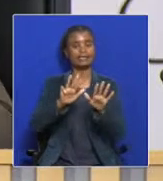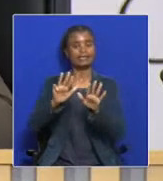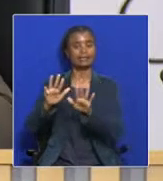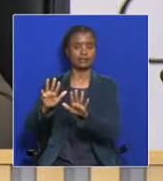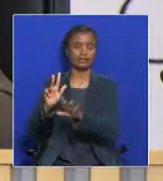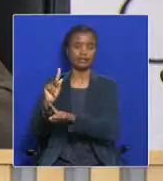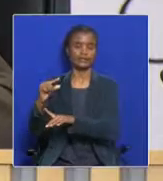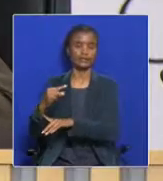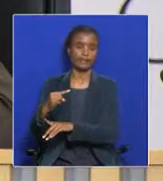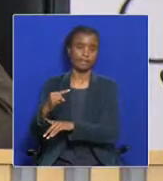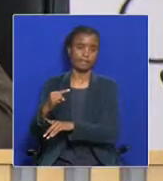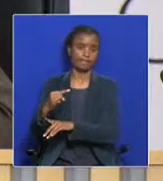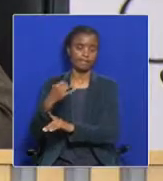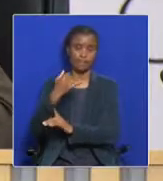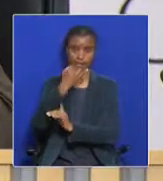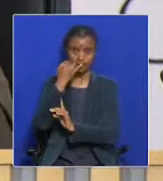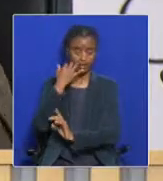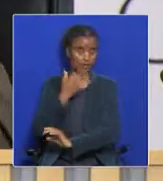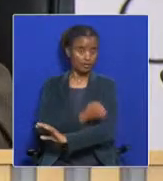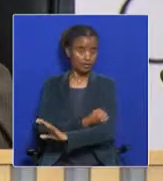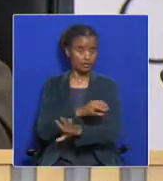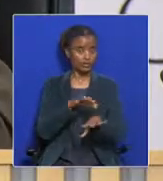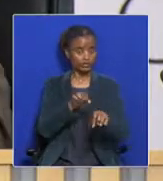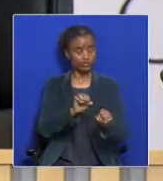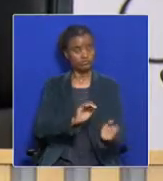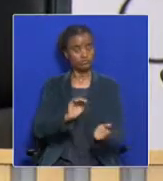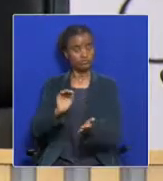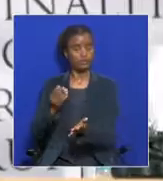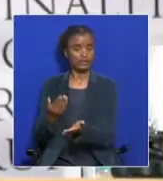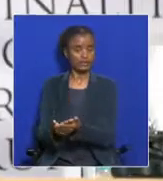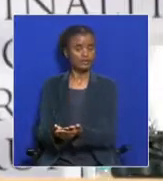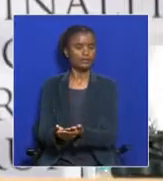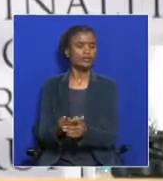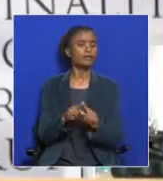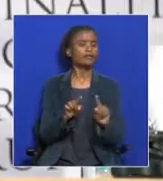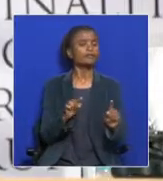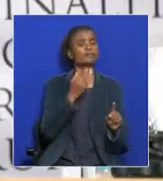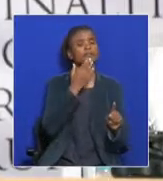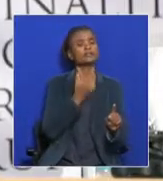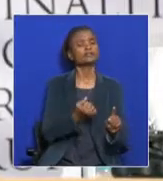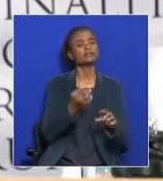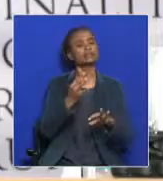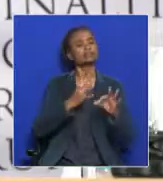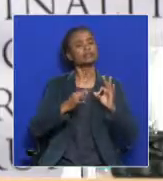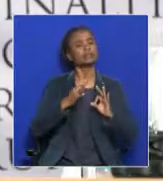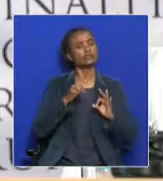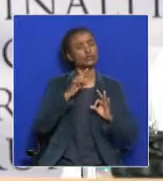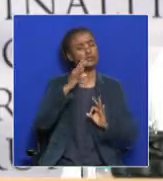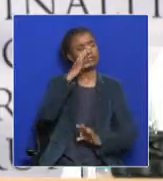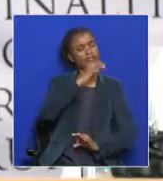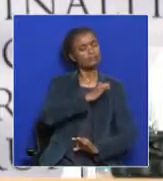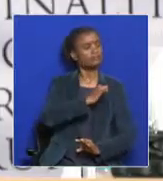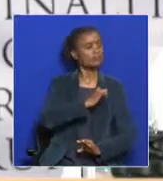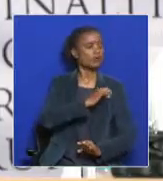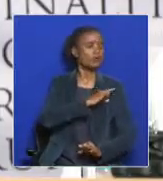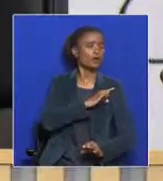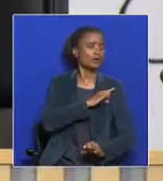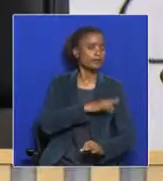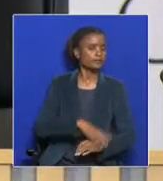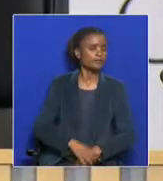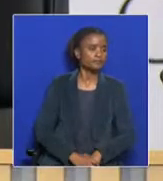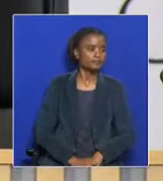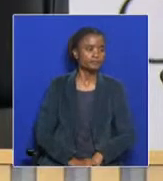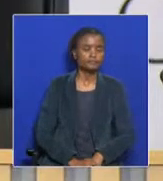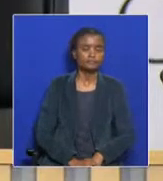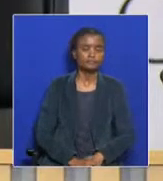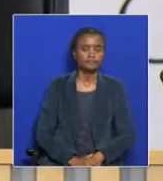Now, please explain to the commissioners on what basis could you even make it? Okay. I'm going to try and